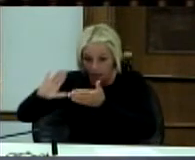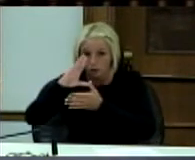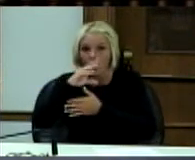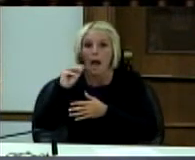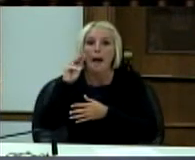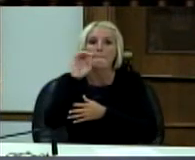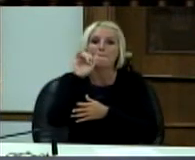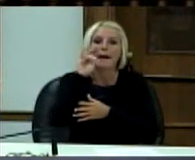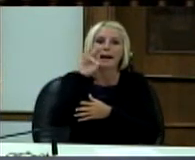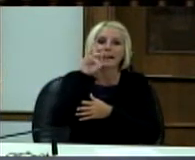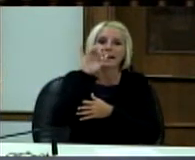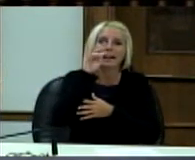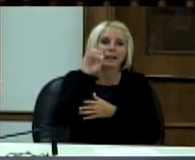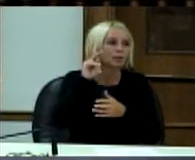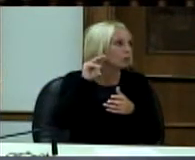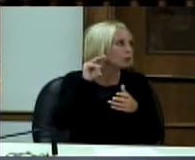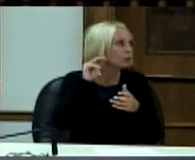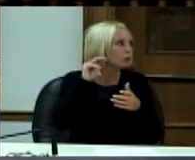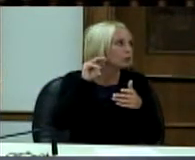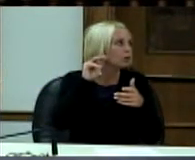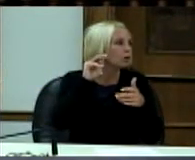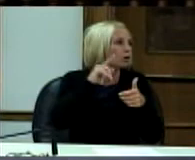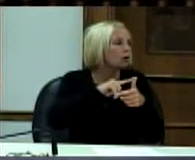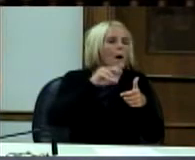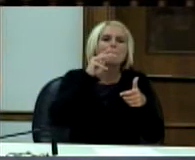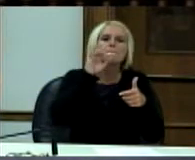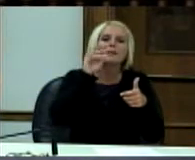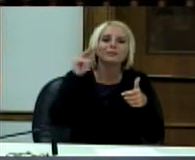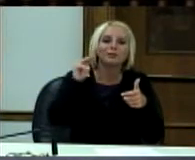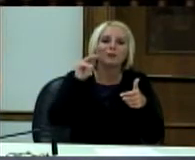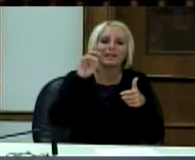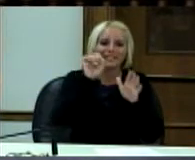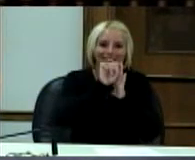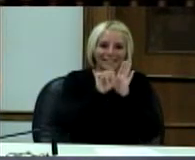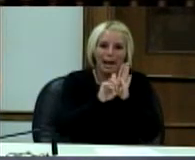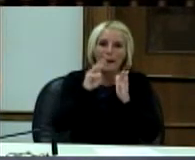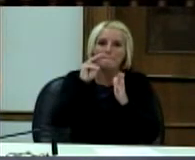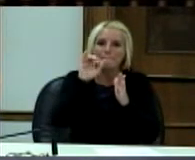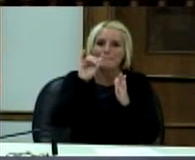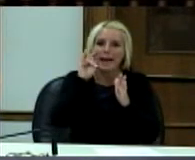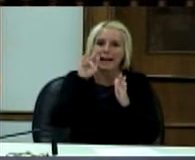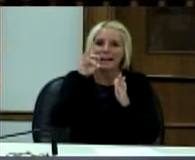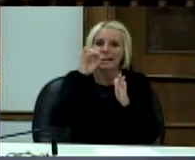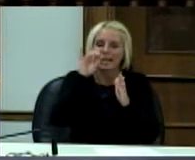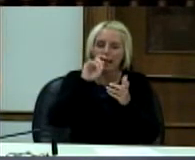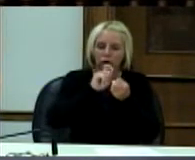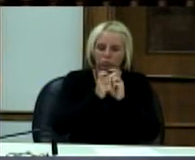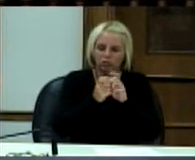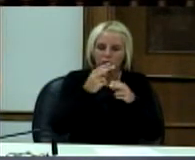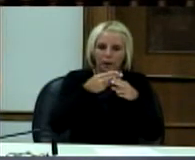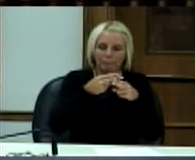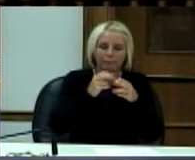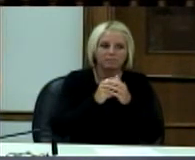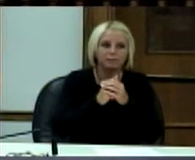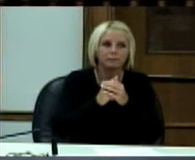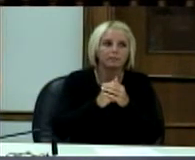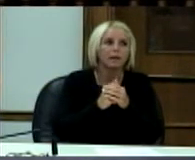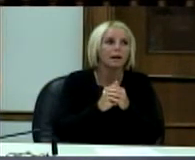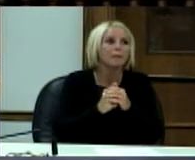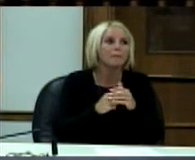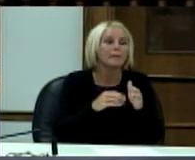State University. Let's see, it's Minnesota State Mankato. I still can't get used to getting out of that Mankato State. Minnesota State